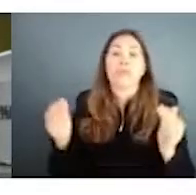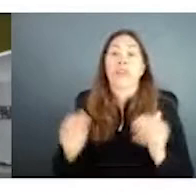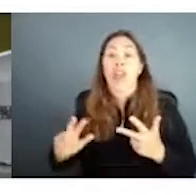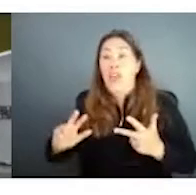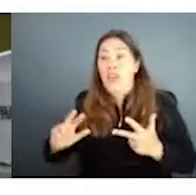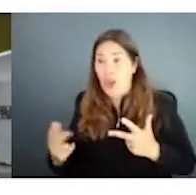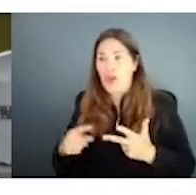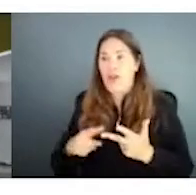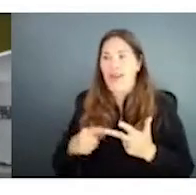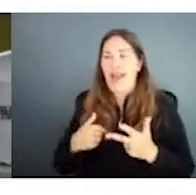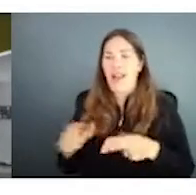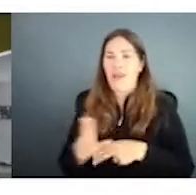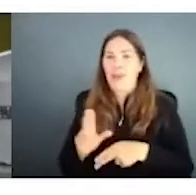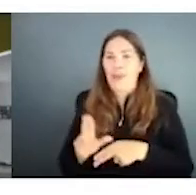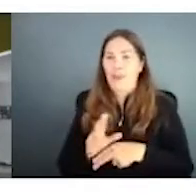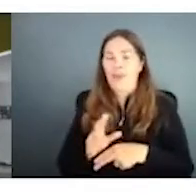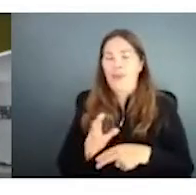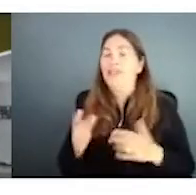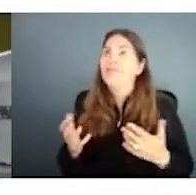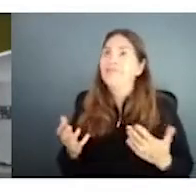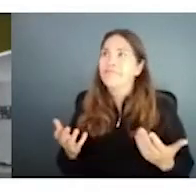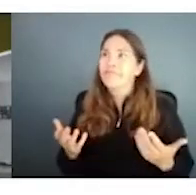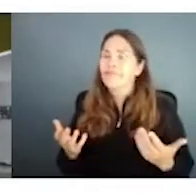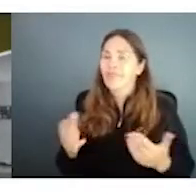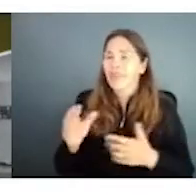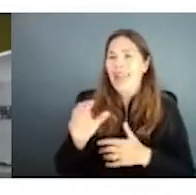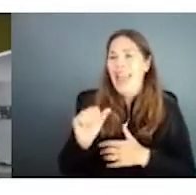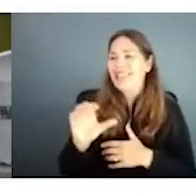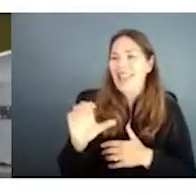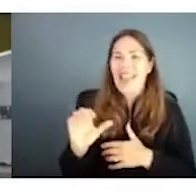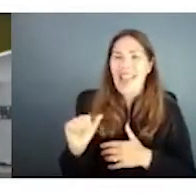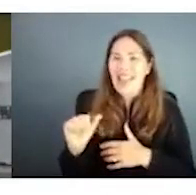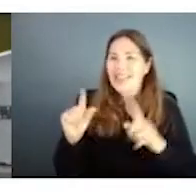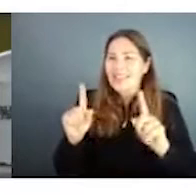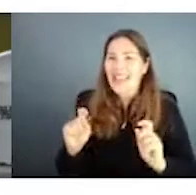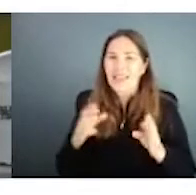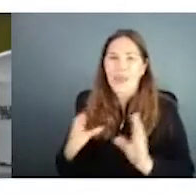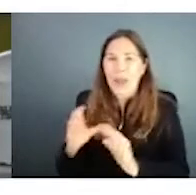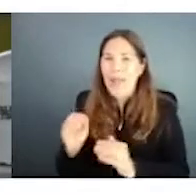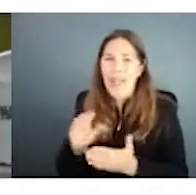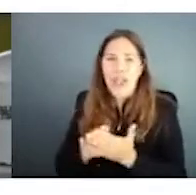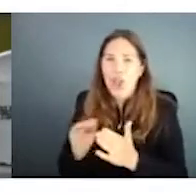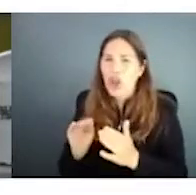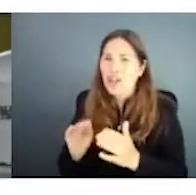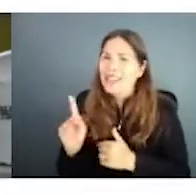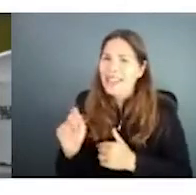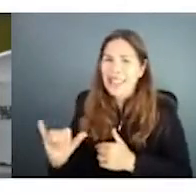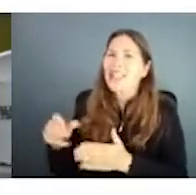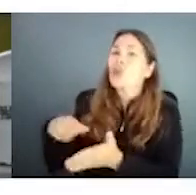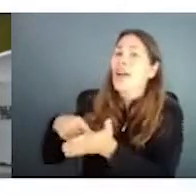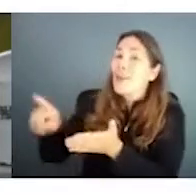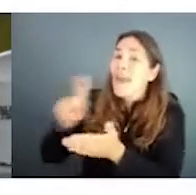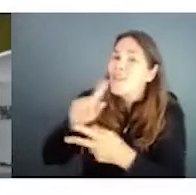what I use, is the ACA Test Prep and the Learn Key, they do cost money. And so you'll have